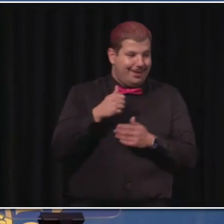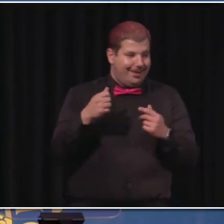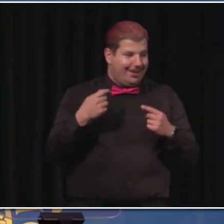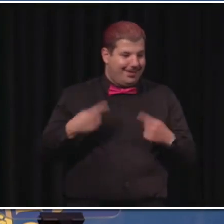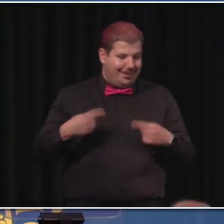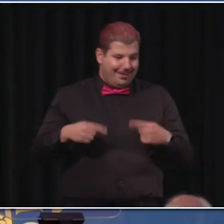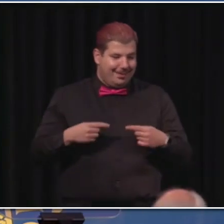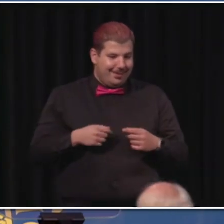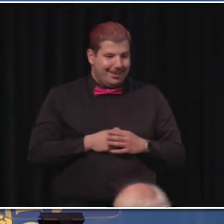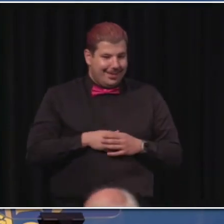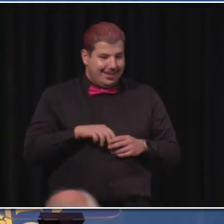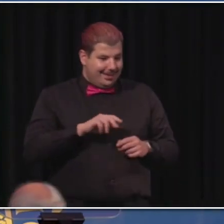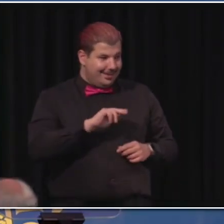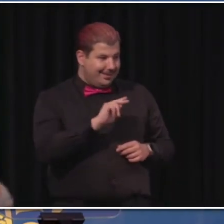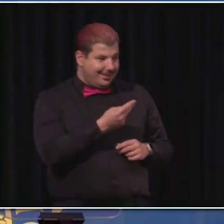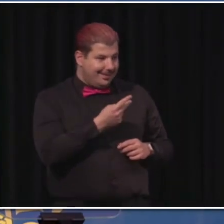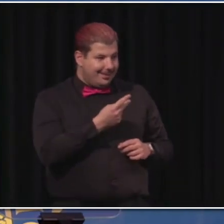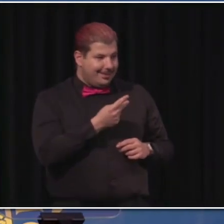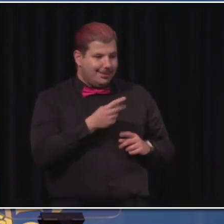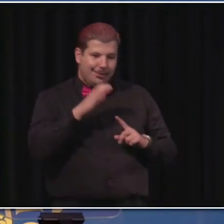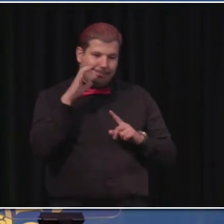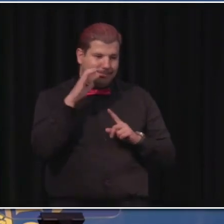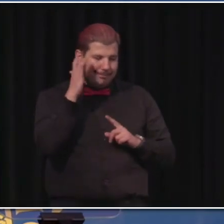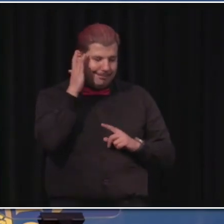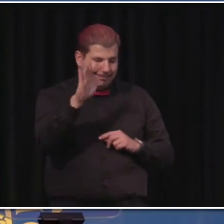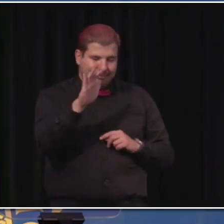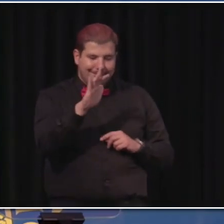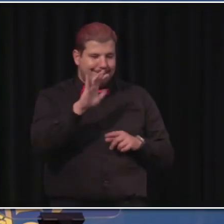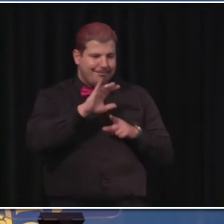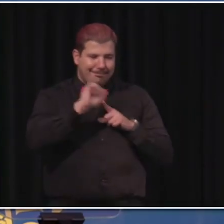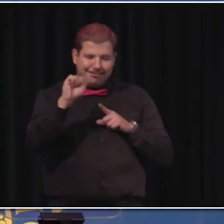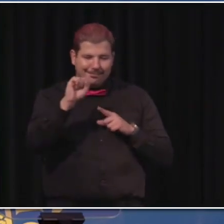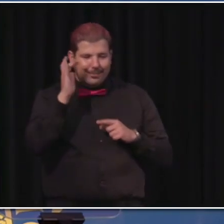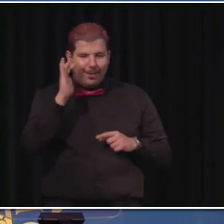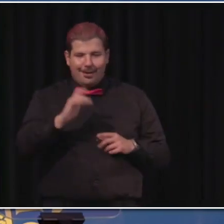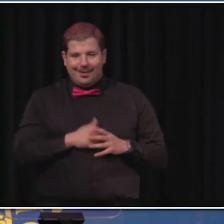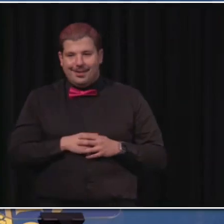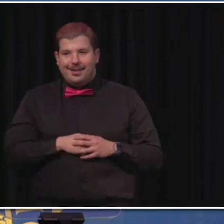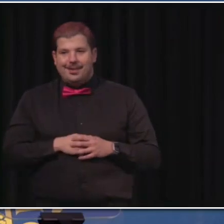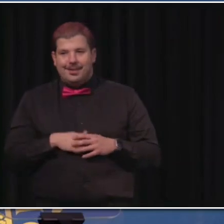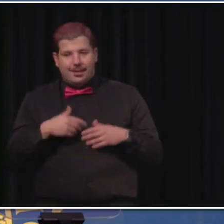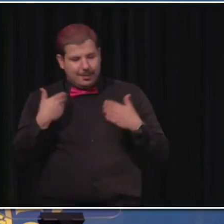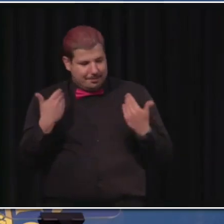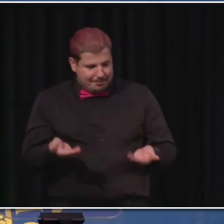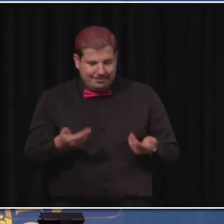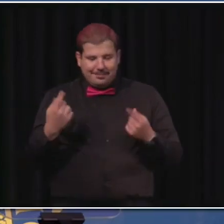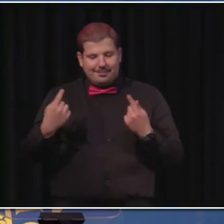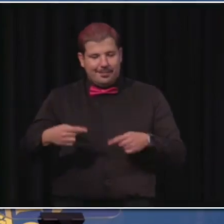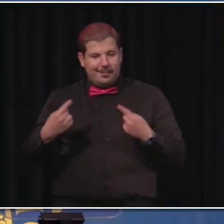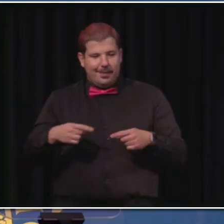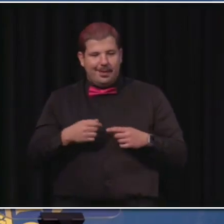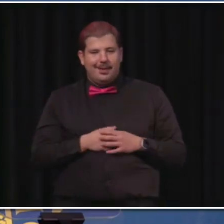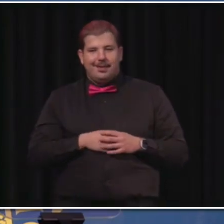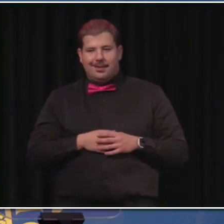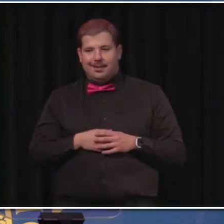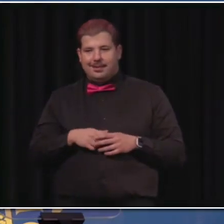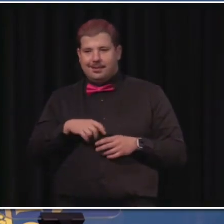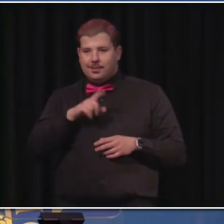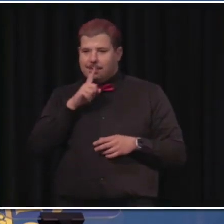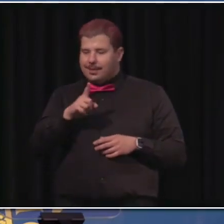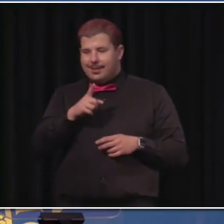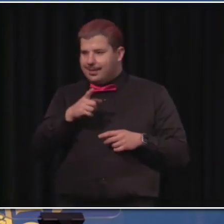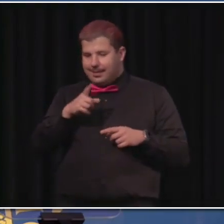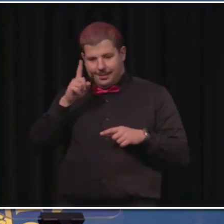And secondly, she's incredibly smart, incredibly smart. So they did debate, and it was unbelievable. She